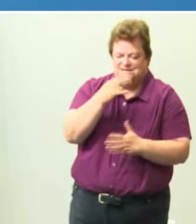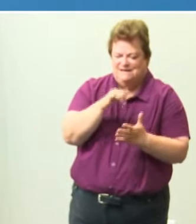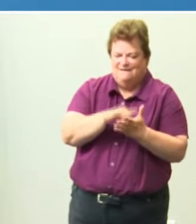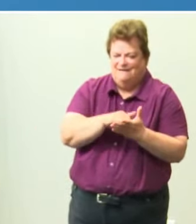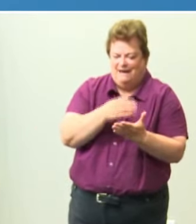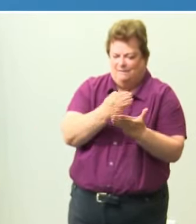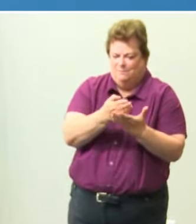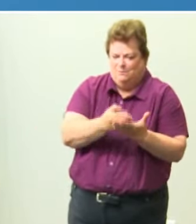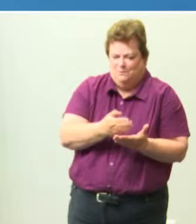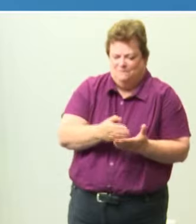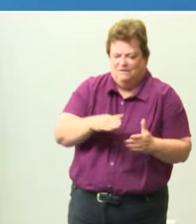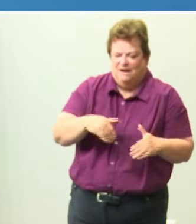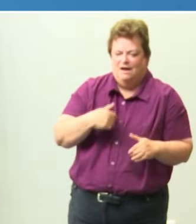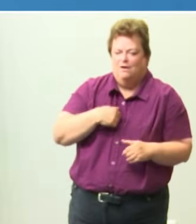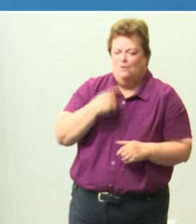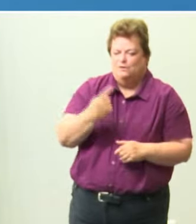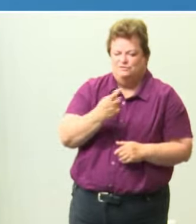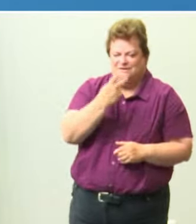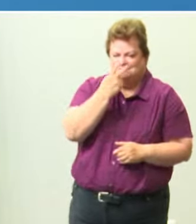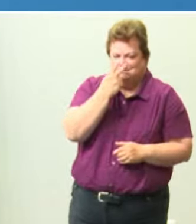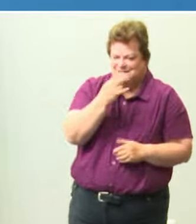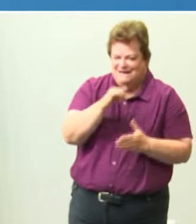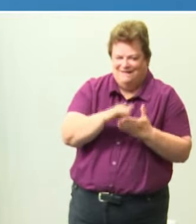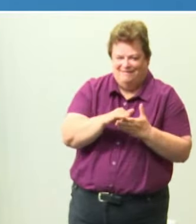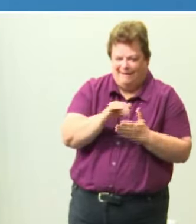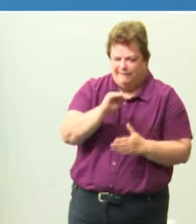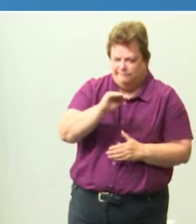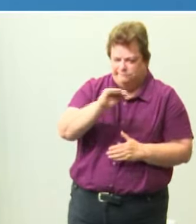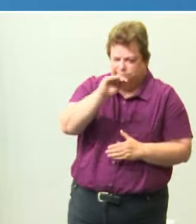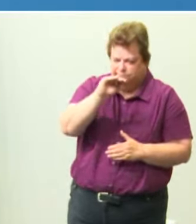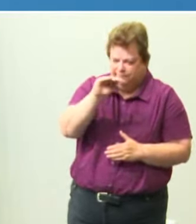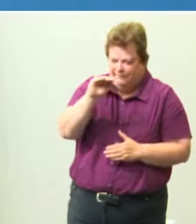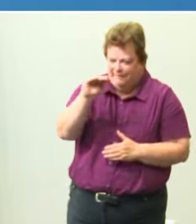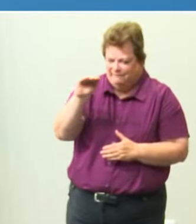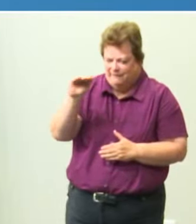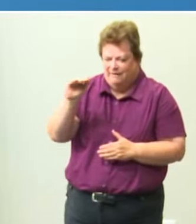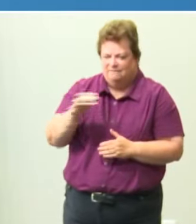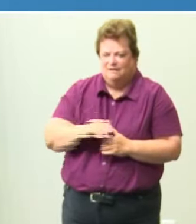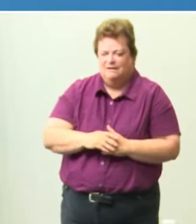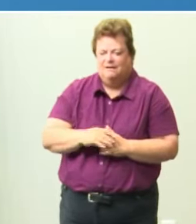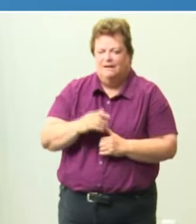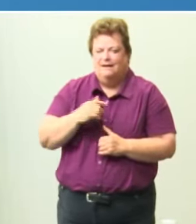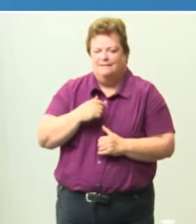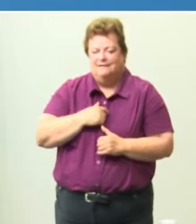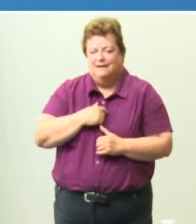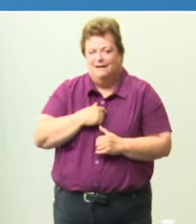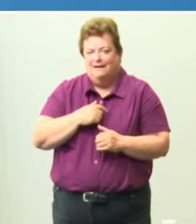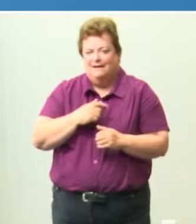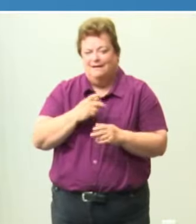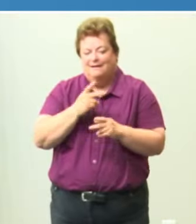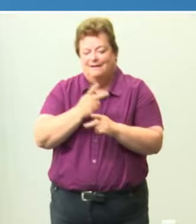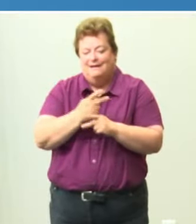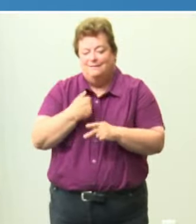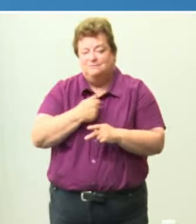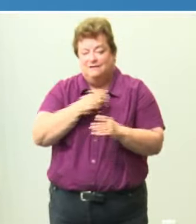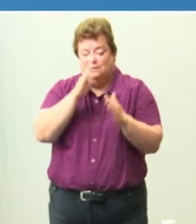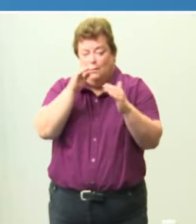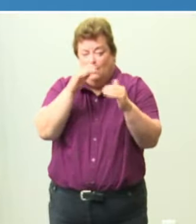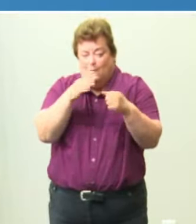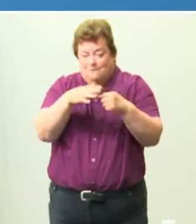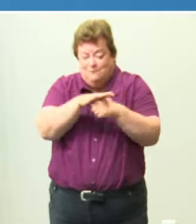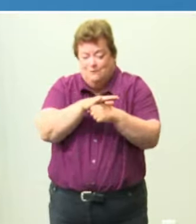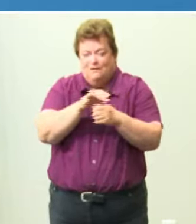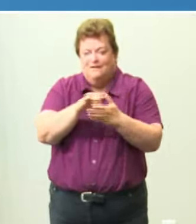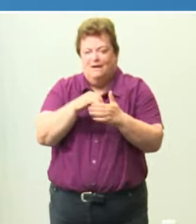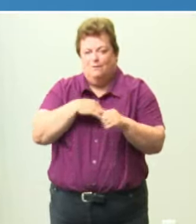barely seeing the leveling off. I think we should all be hopeful that we're going to just continue in that same